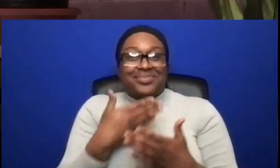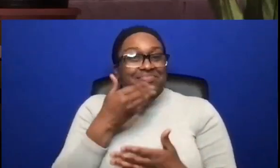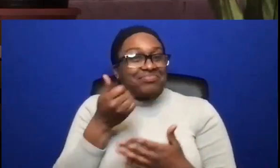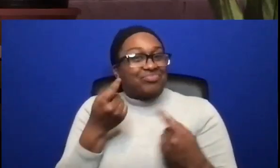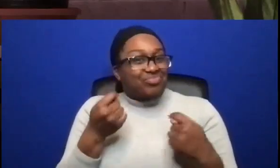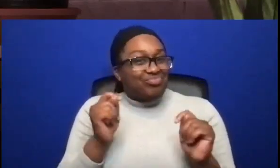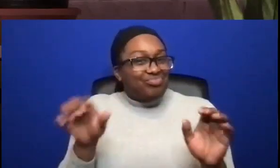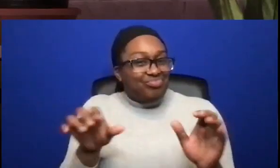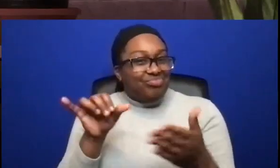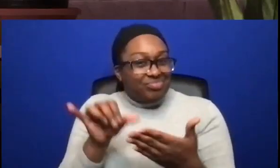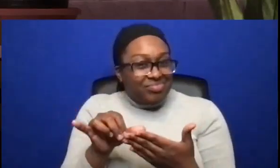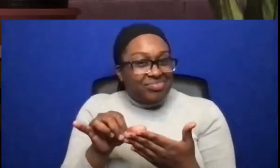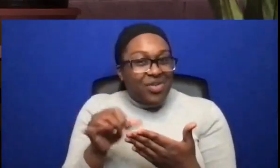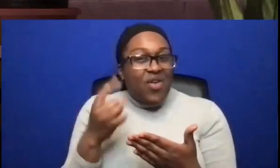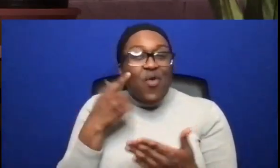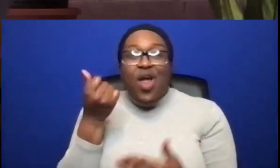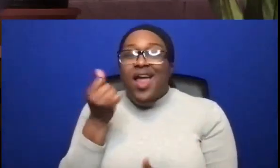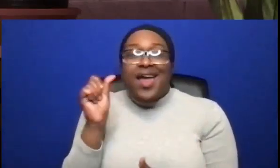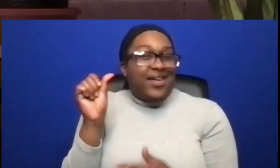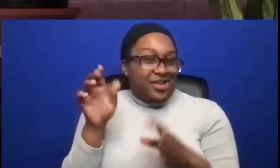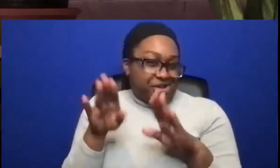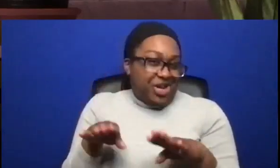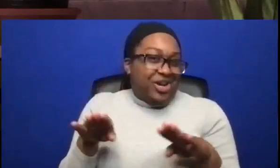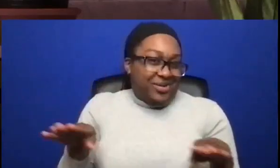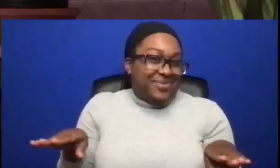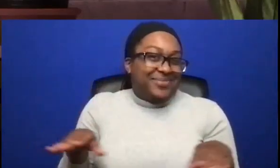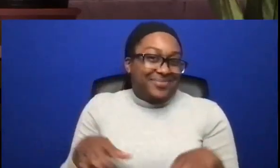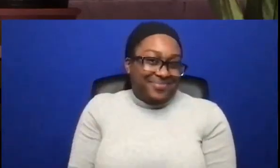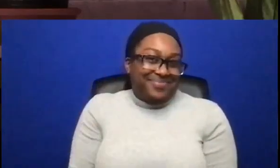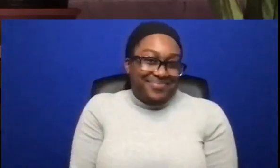that for any child."